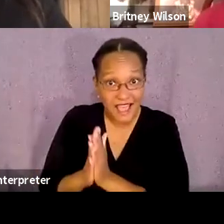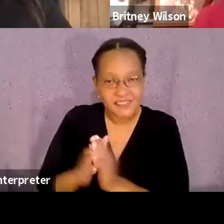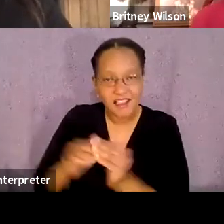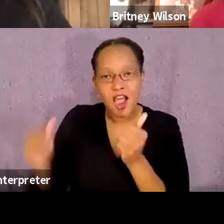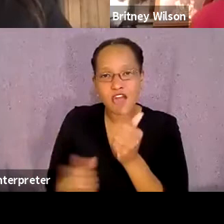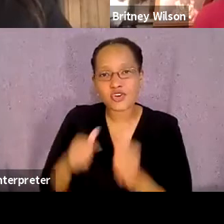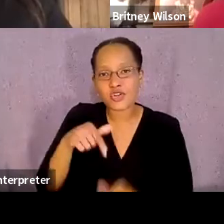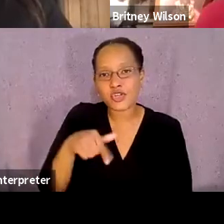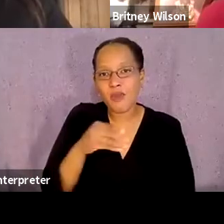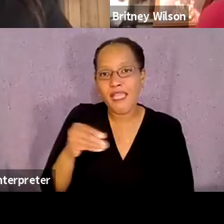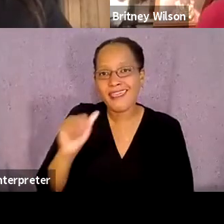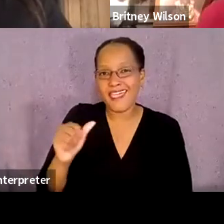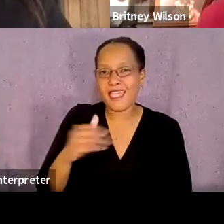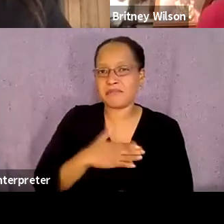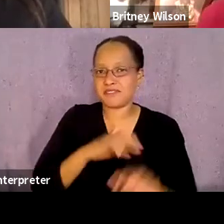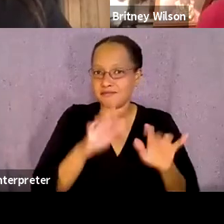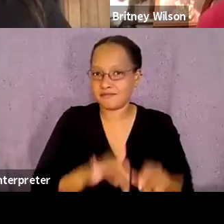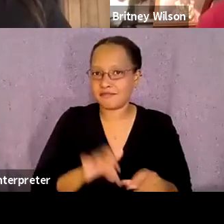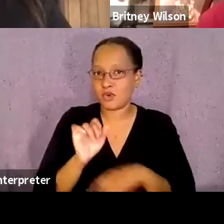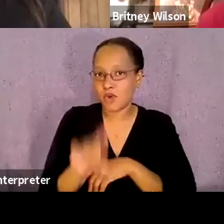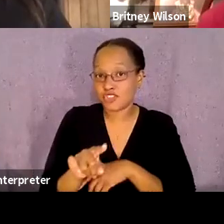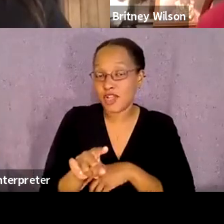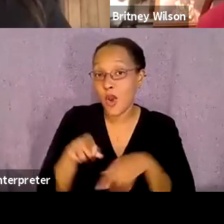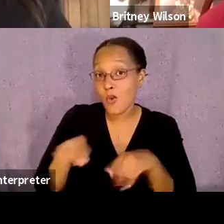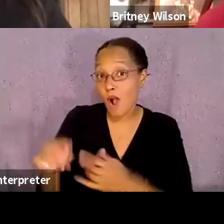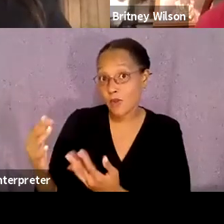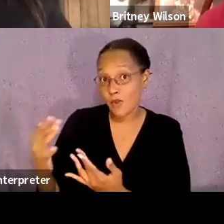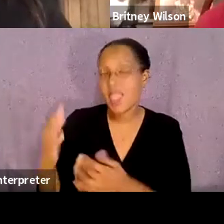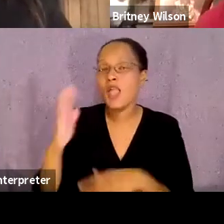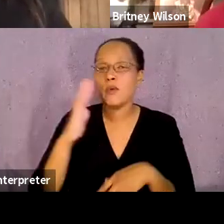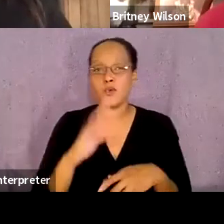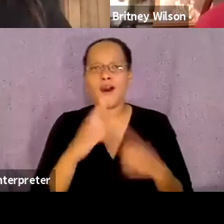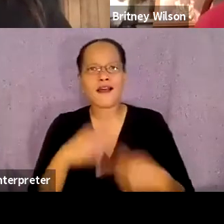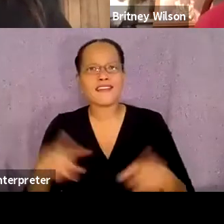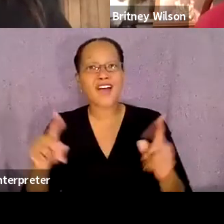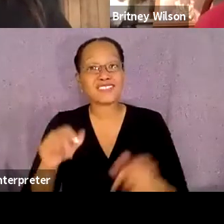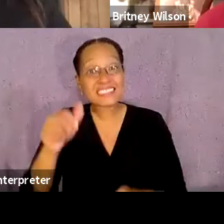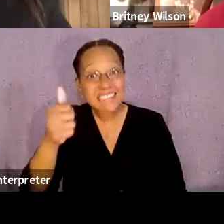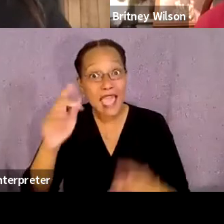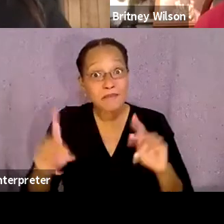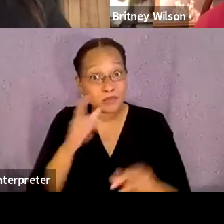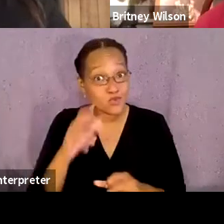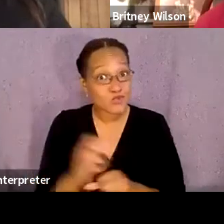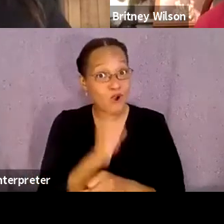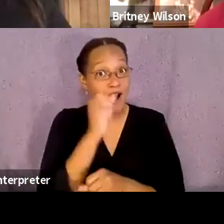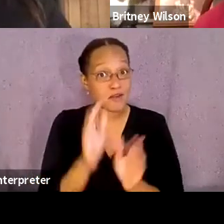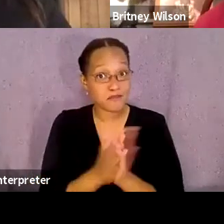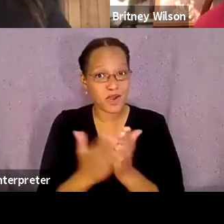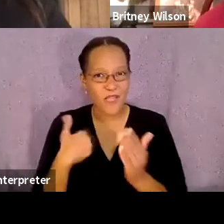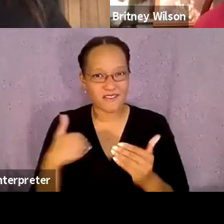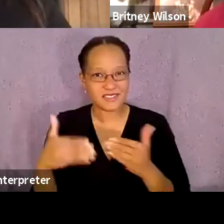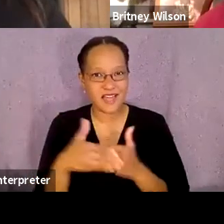the meanwhile, we will announce the 10 people joining us today who won books. And if we can get the slide up for